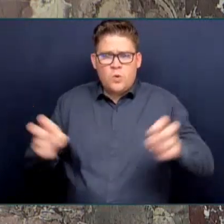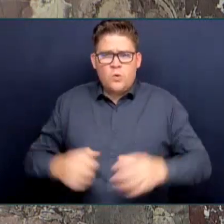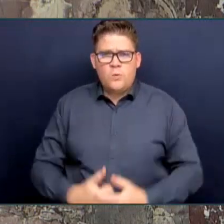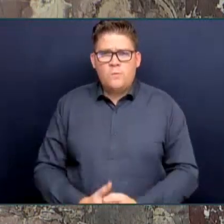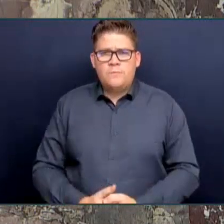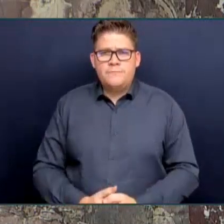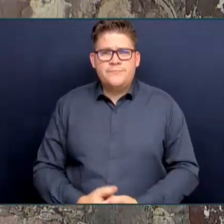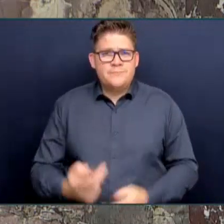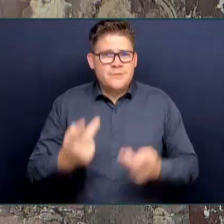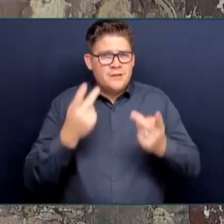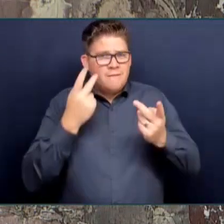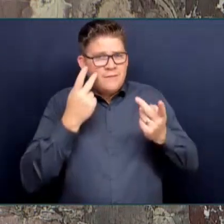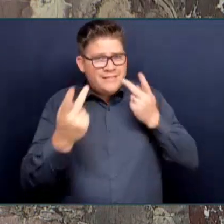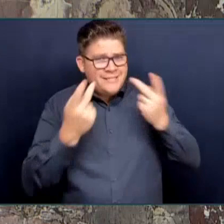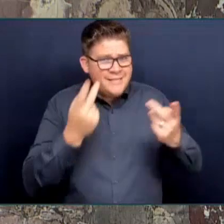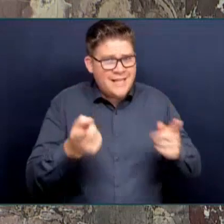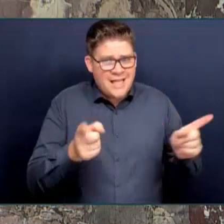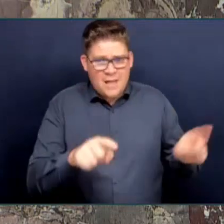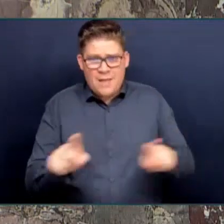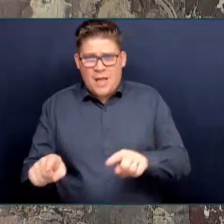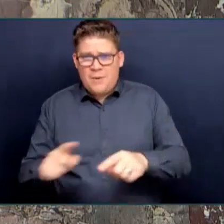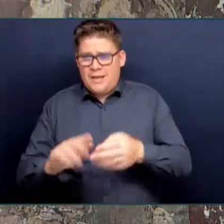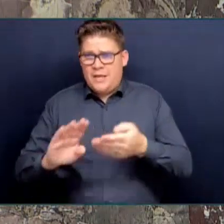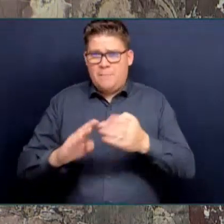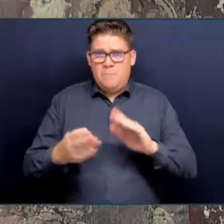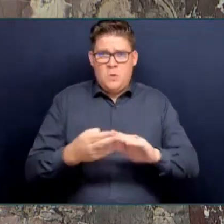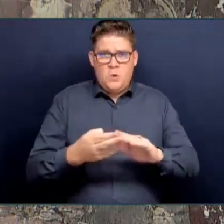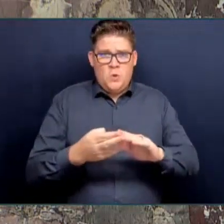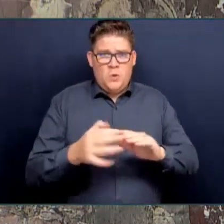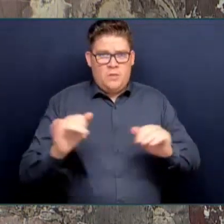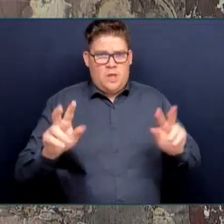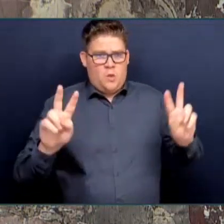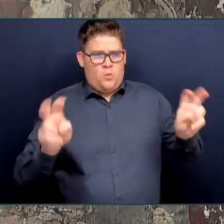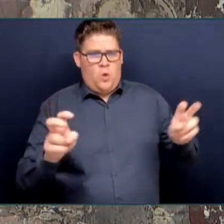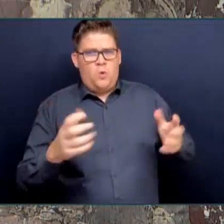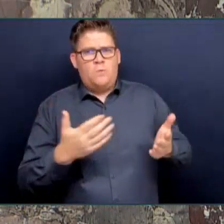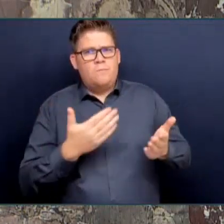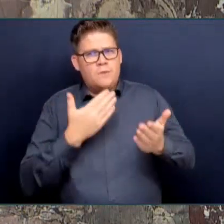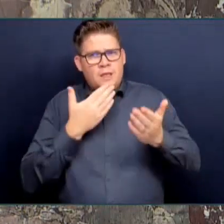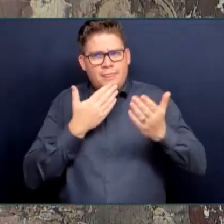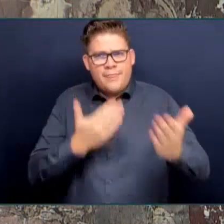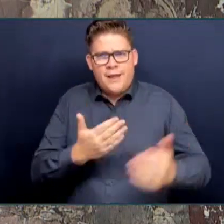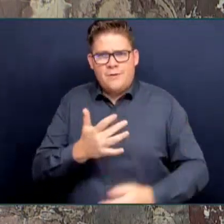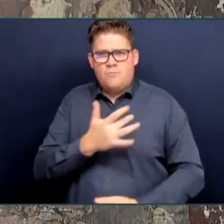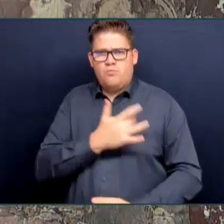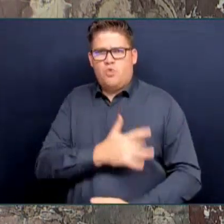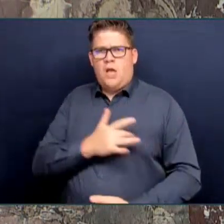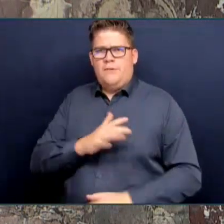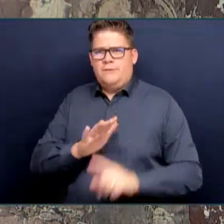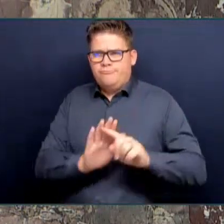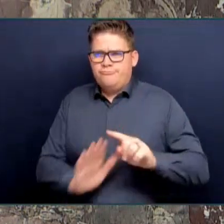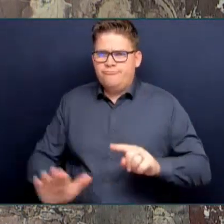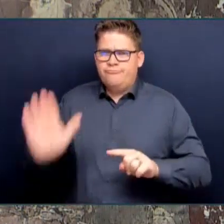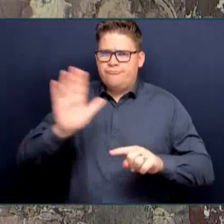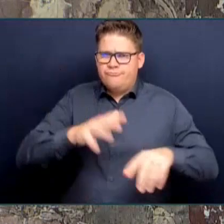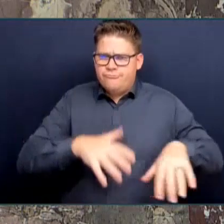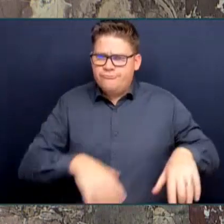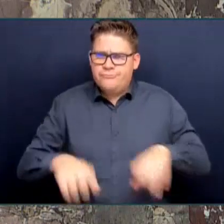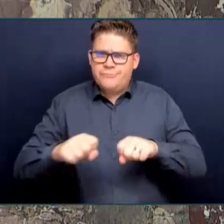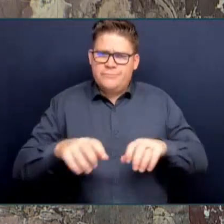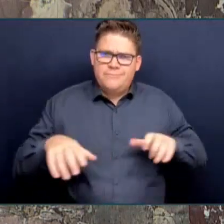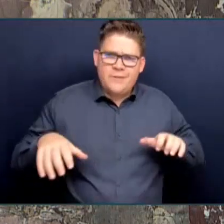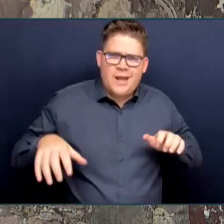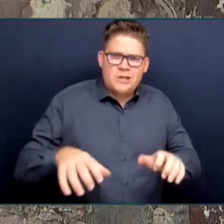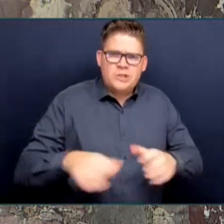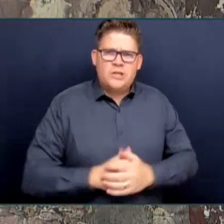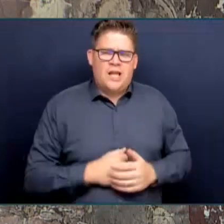"We are thankful that the province has actioned a multi-agency approach that will bring the right people together to address the issues and ultimately strengthen